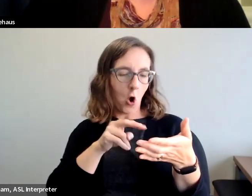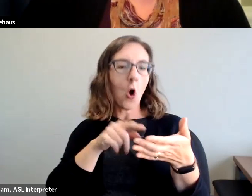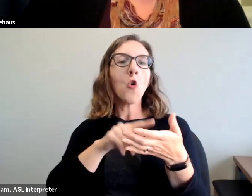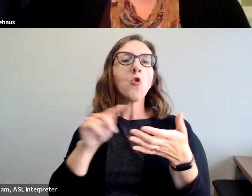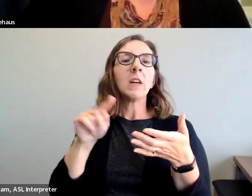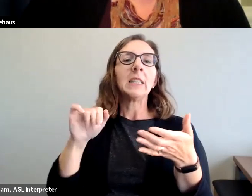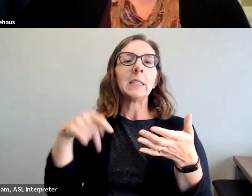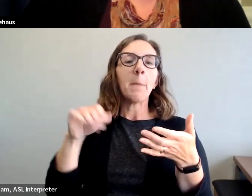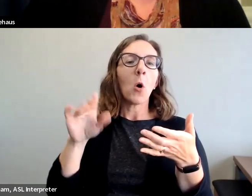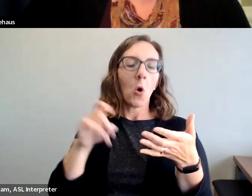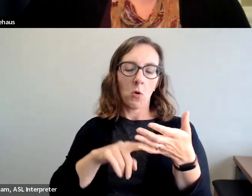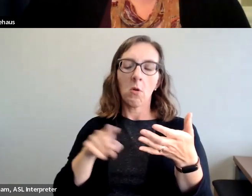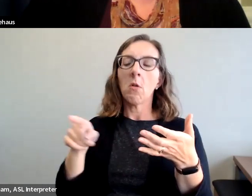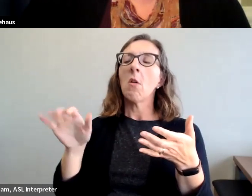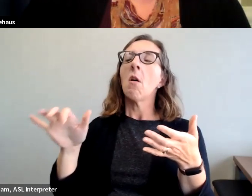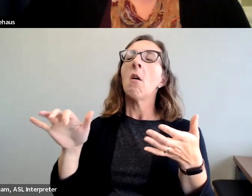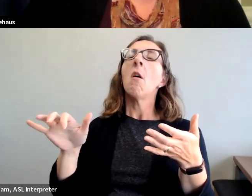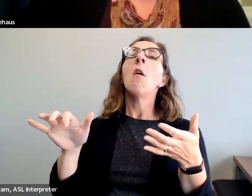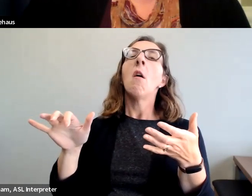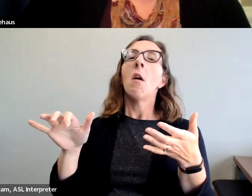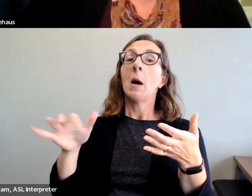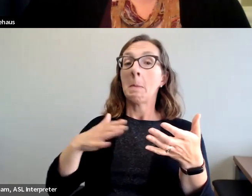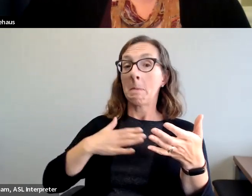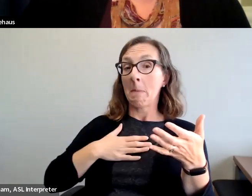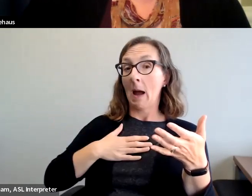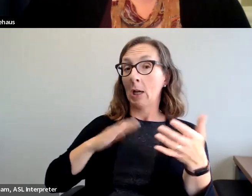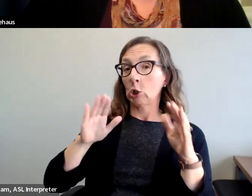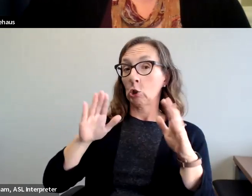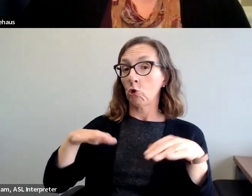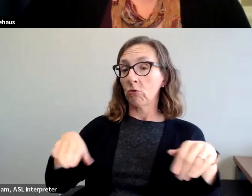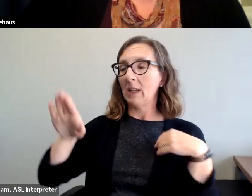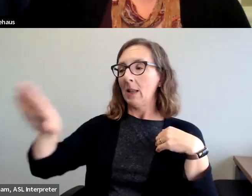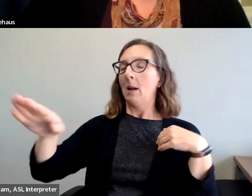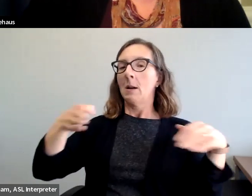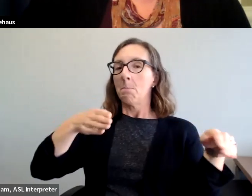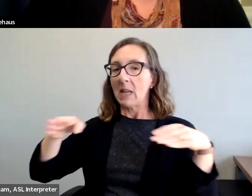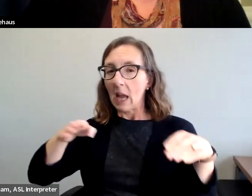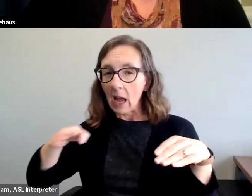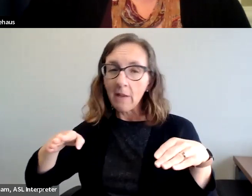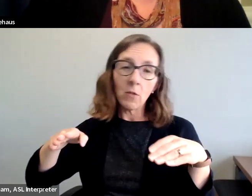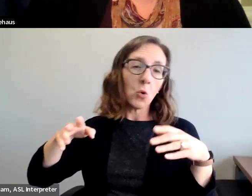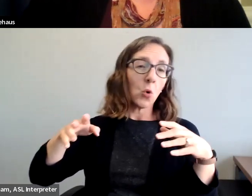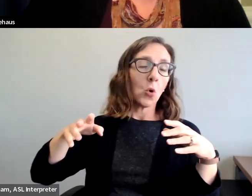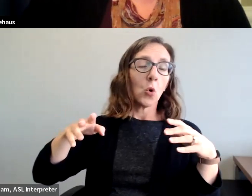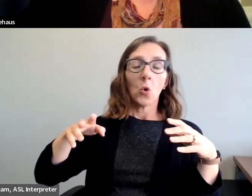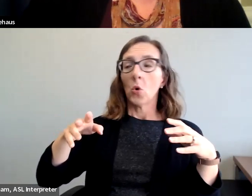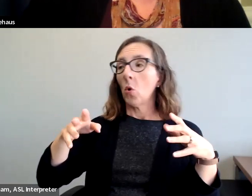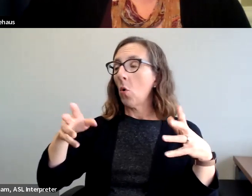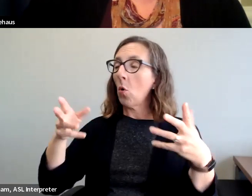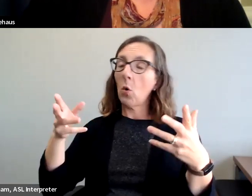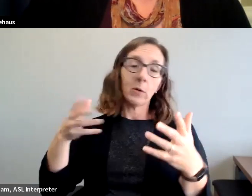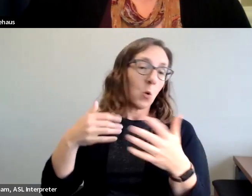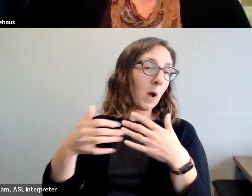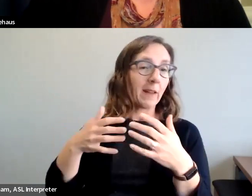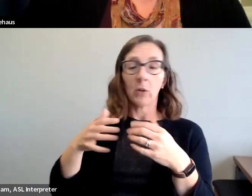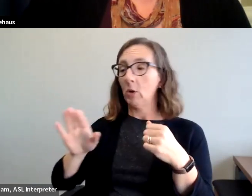my children were behaving the way they behaved, or knew or didn't know what they knew or